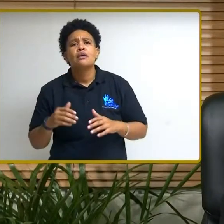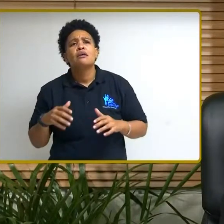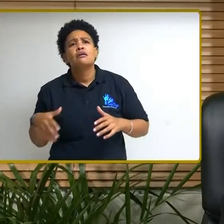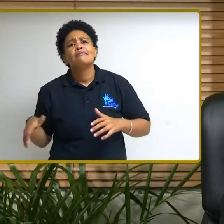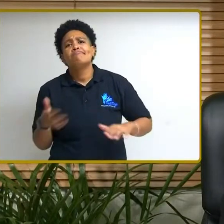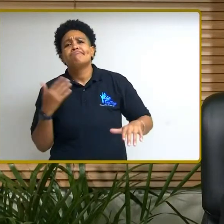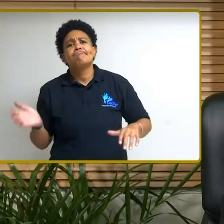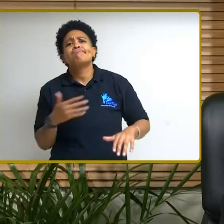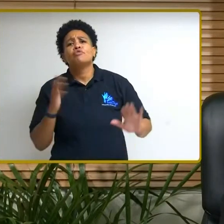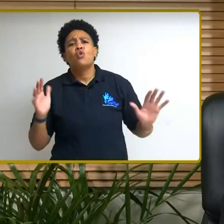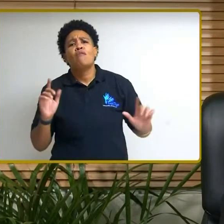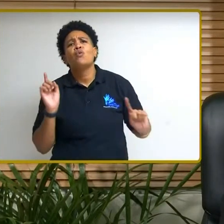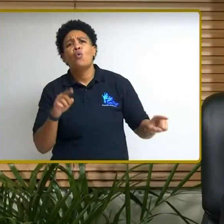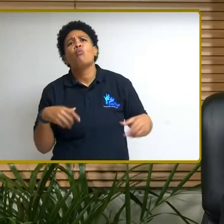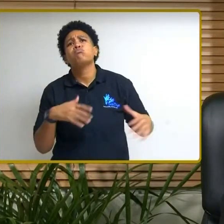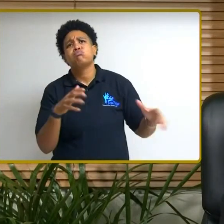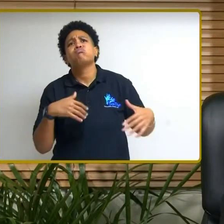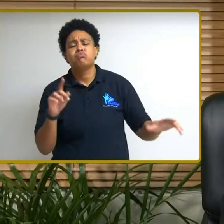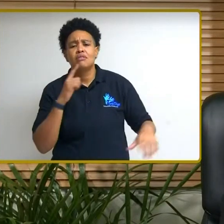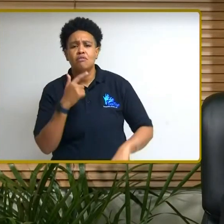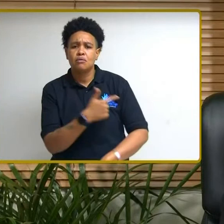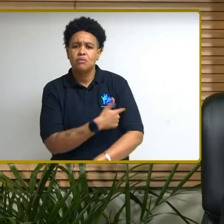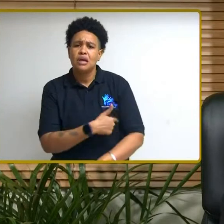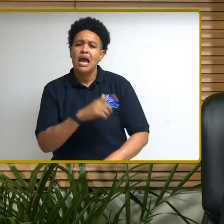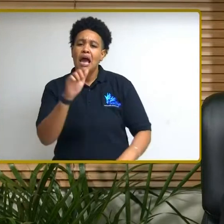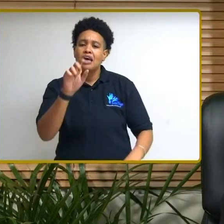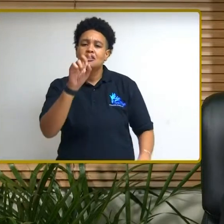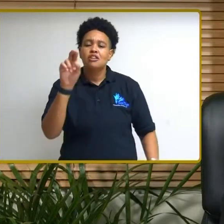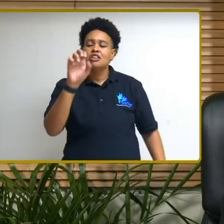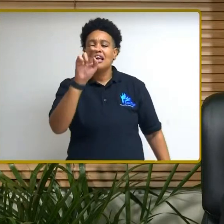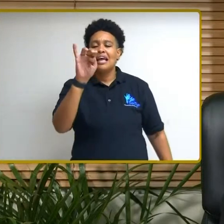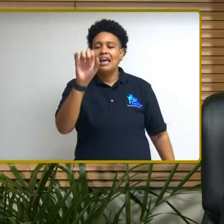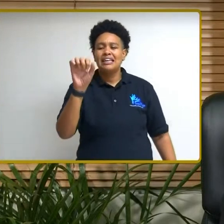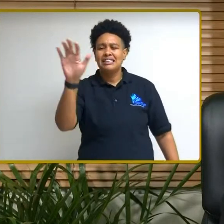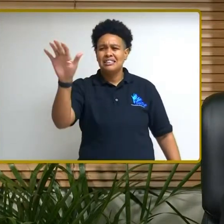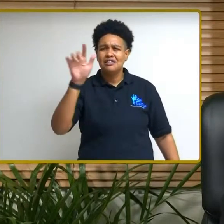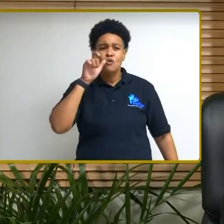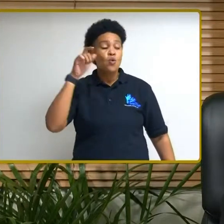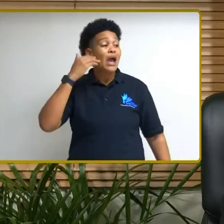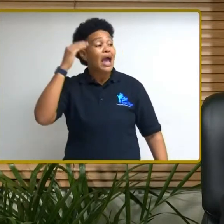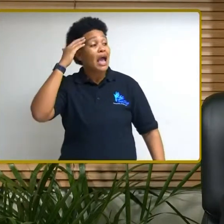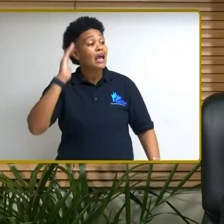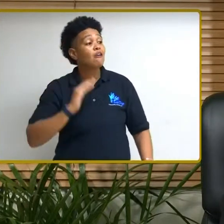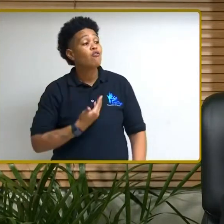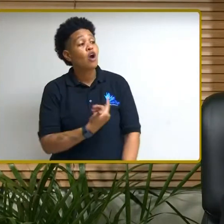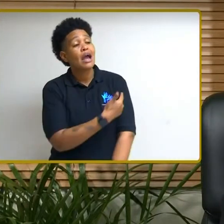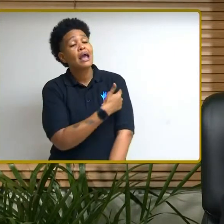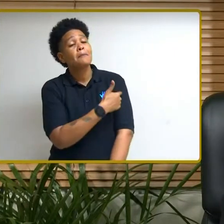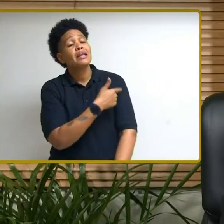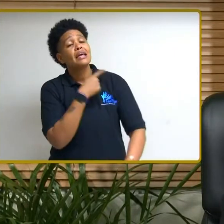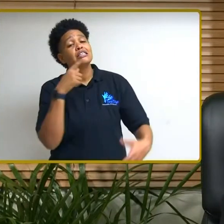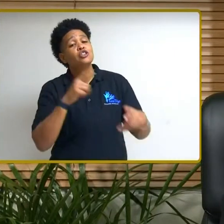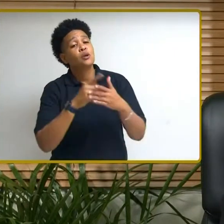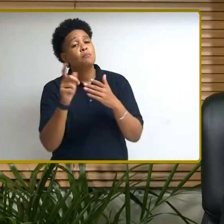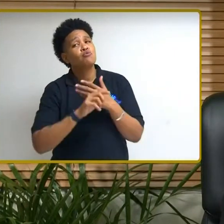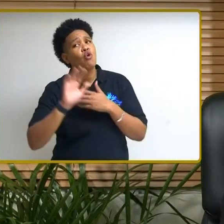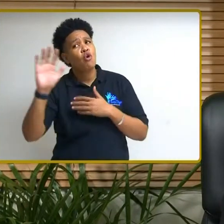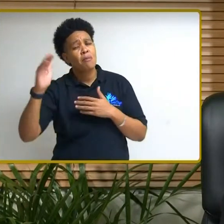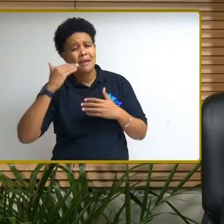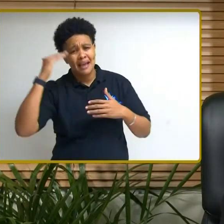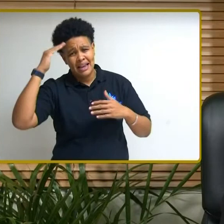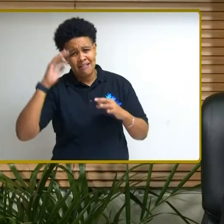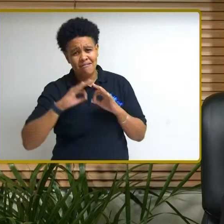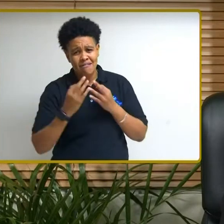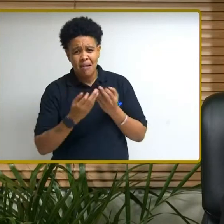want now to ask Melody Ennis, Dr. Ennis, who's head of our immunization program as head of